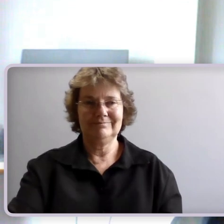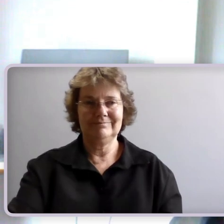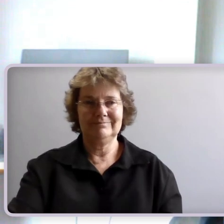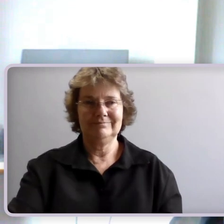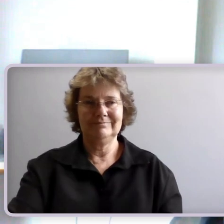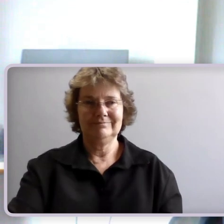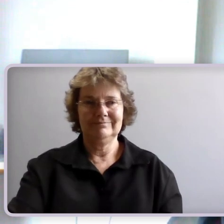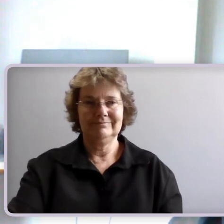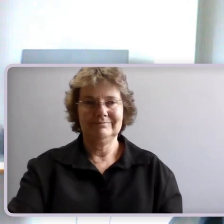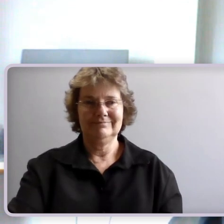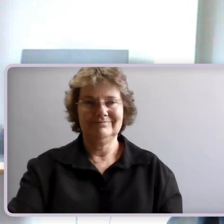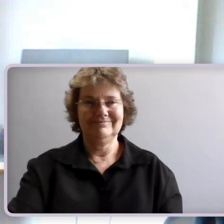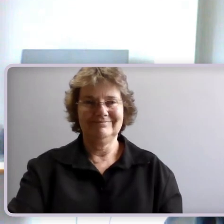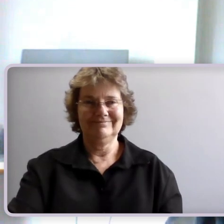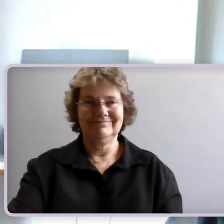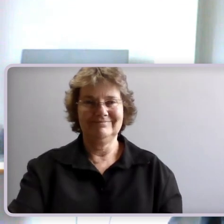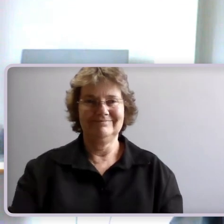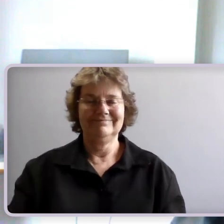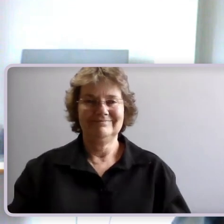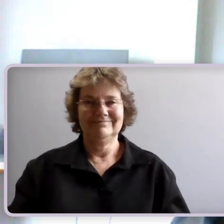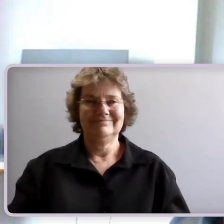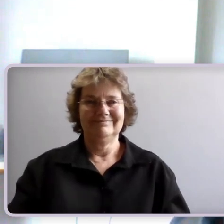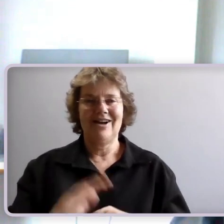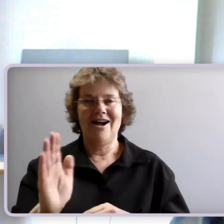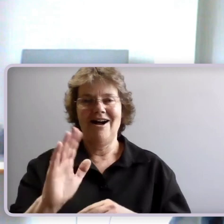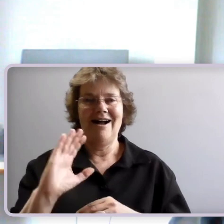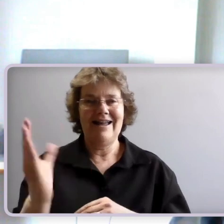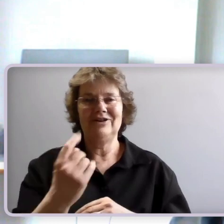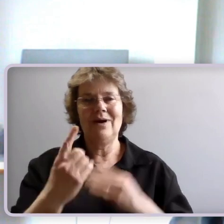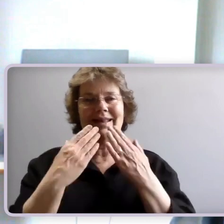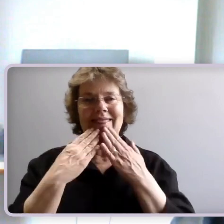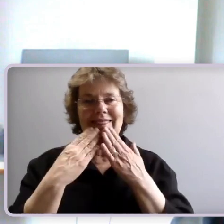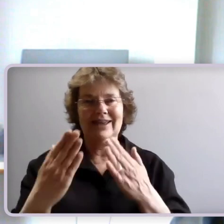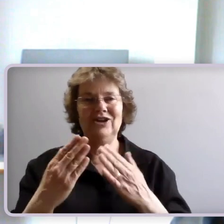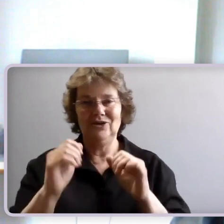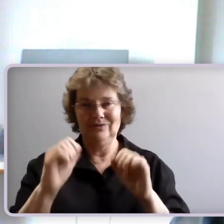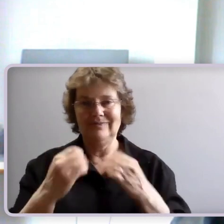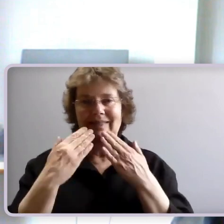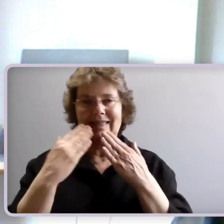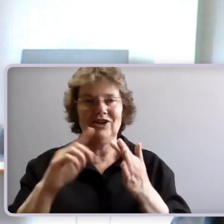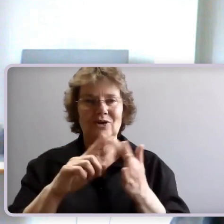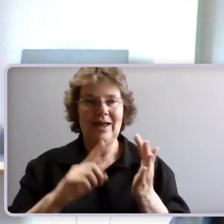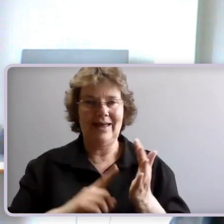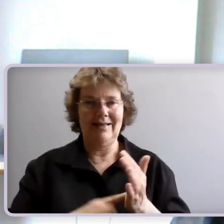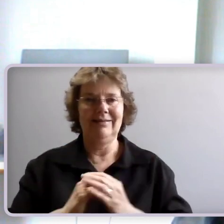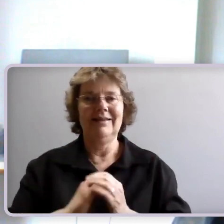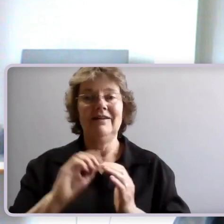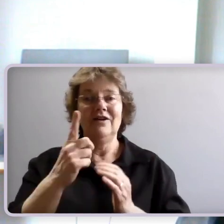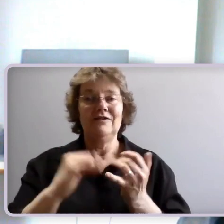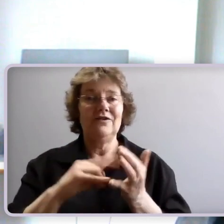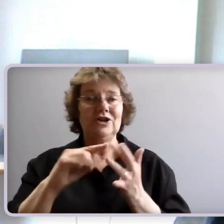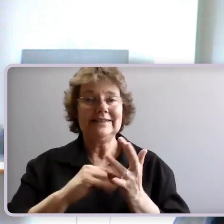Hi, everybody. Well, thank you. Yes, thank you, Elle. And we've come to the close of our first session today. So a huge thank you to Elle,